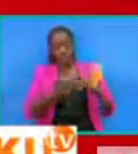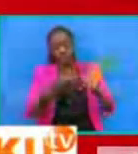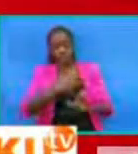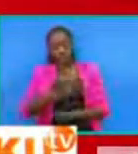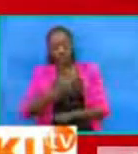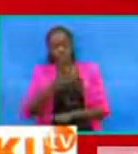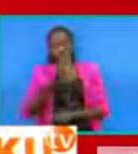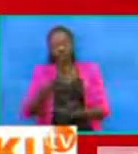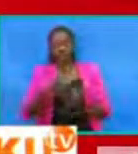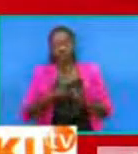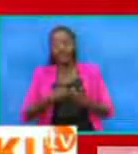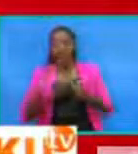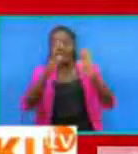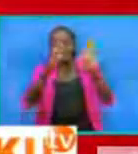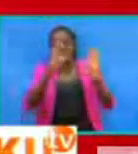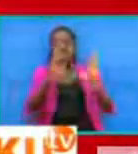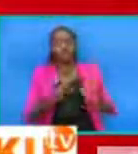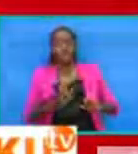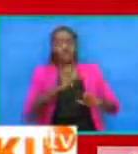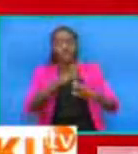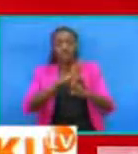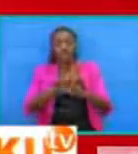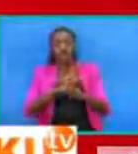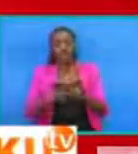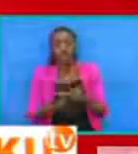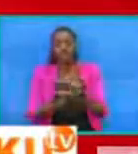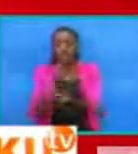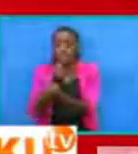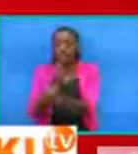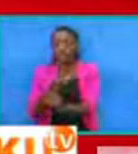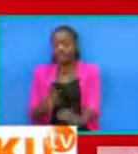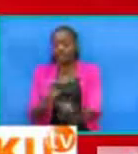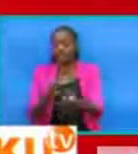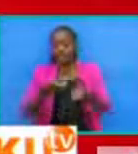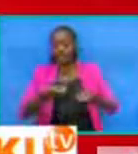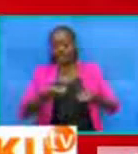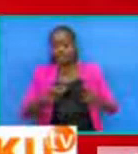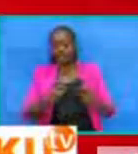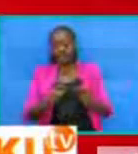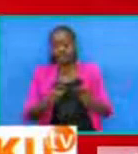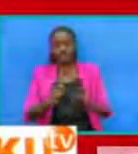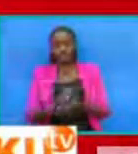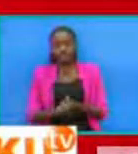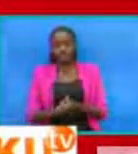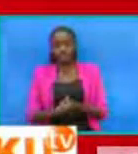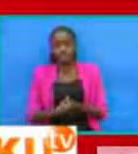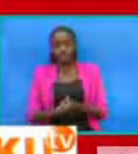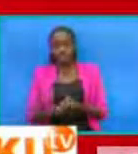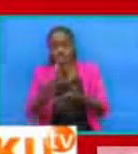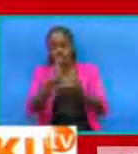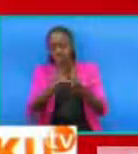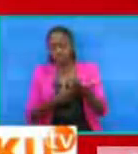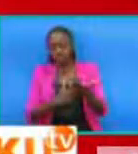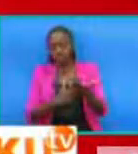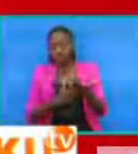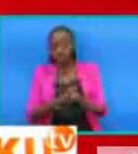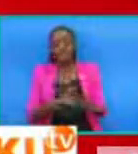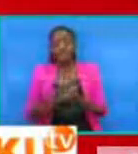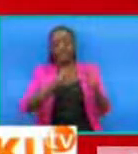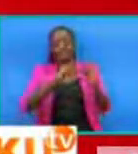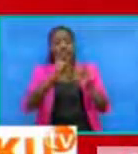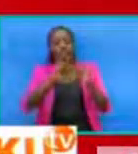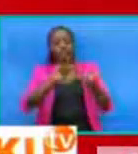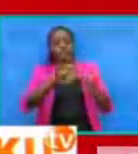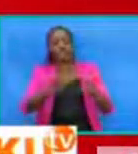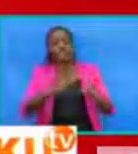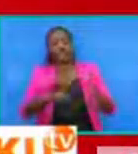is importance of independent trials. Some of these information we get that